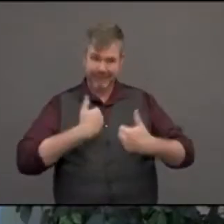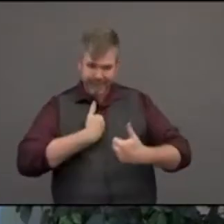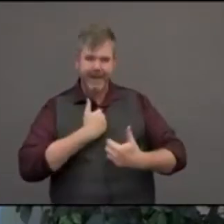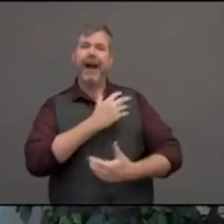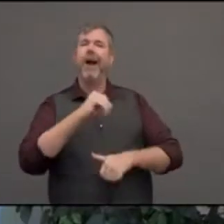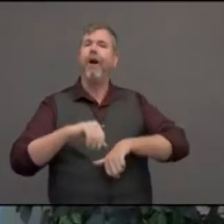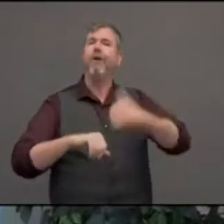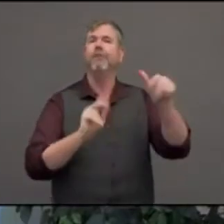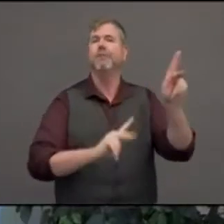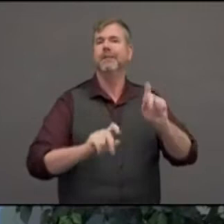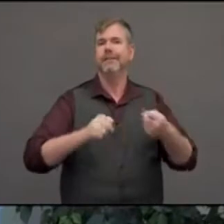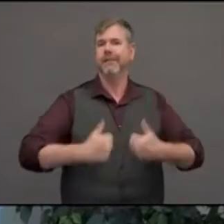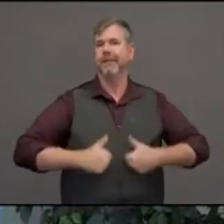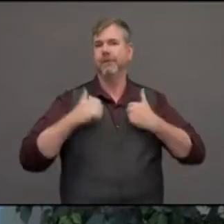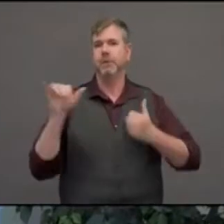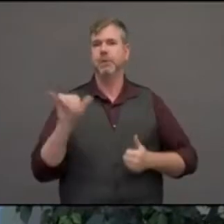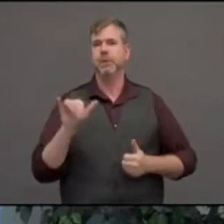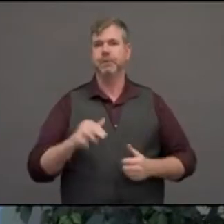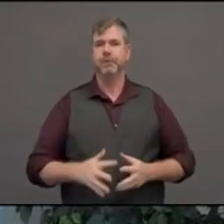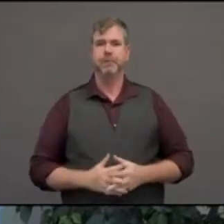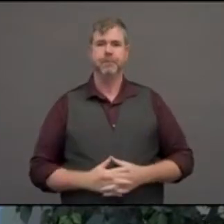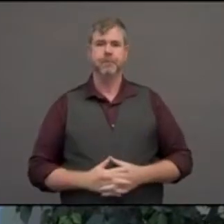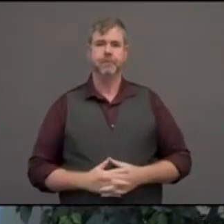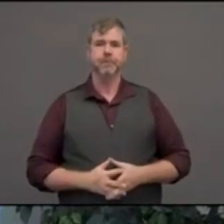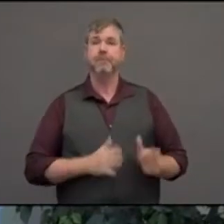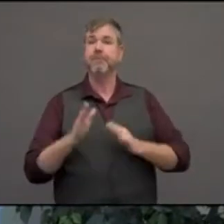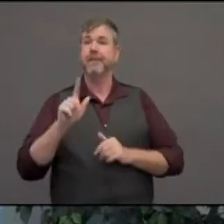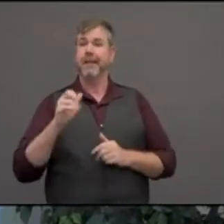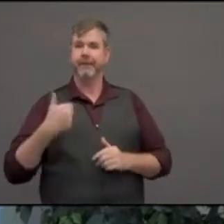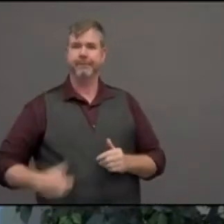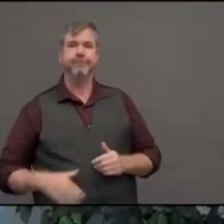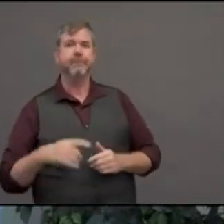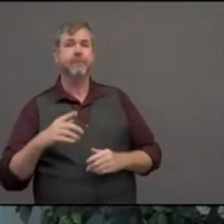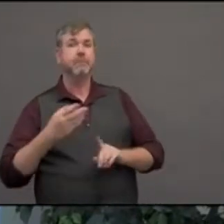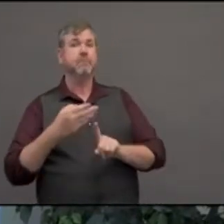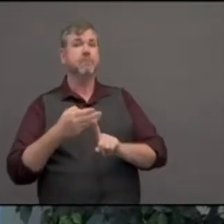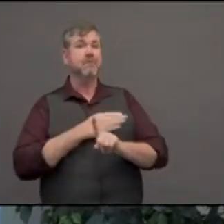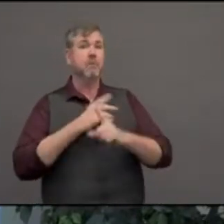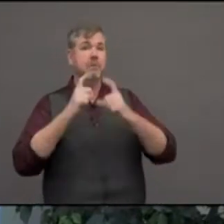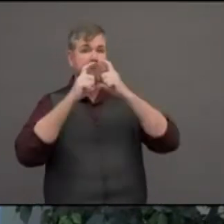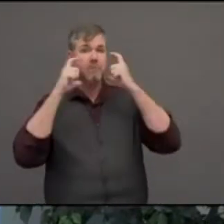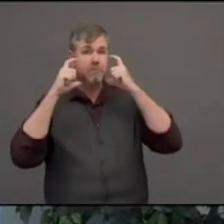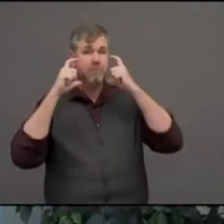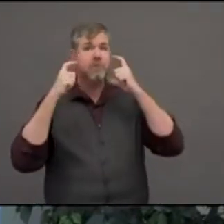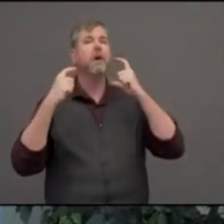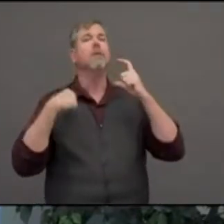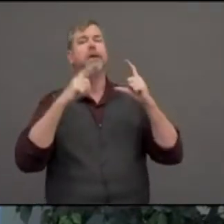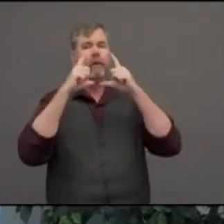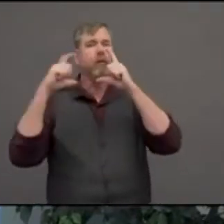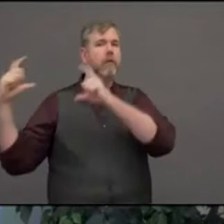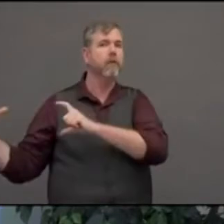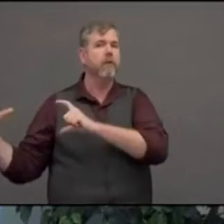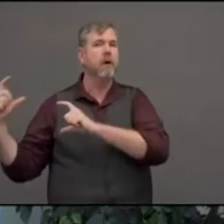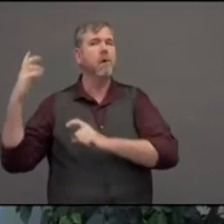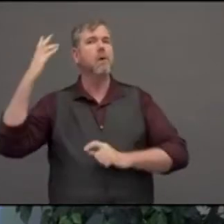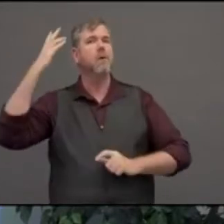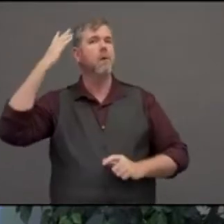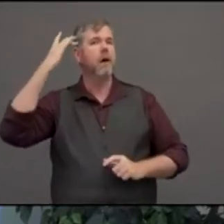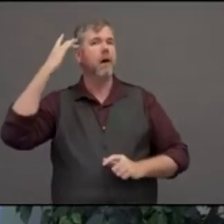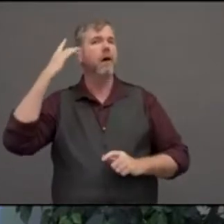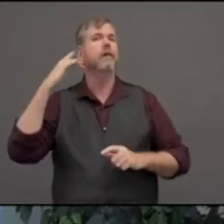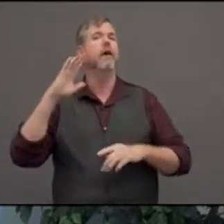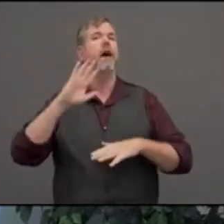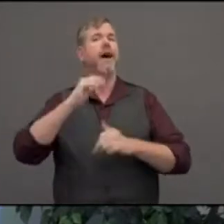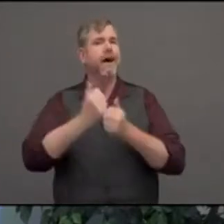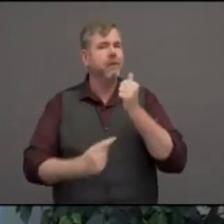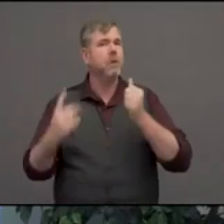to this broadcast, we did remove our face masks, so everyone, including our American Sign Language interpreters, could clearly understand